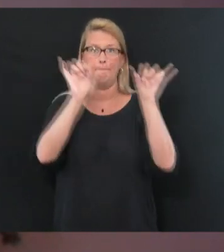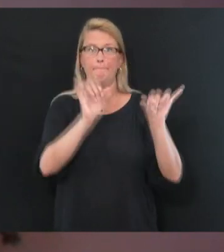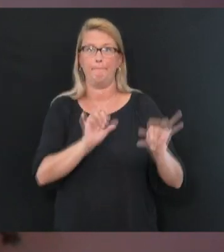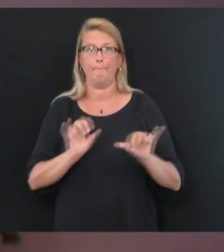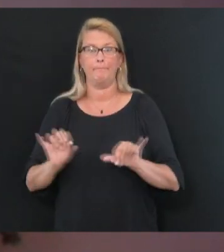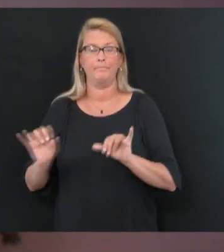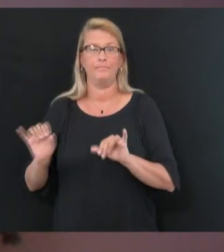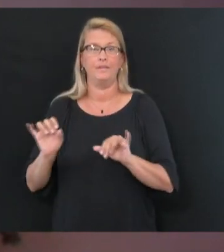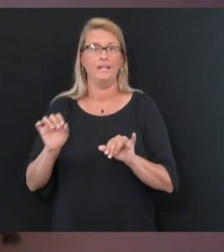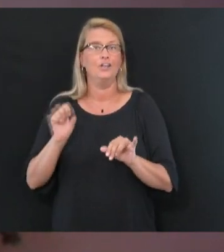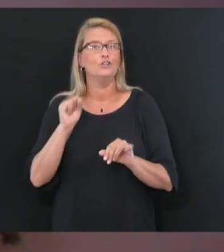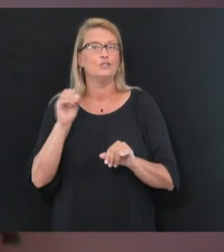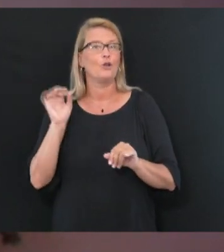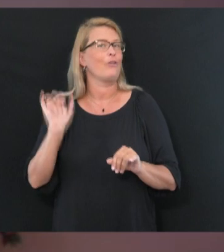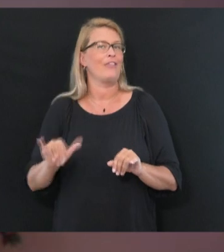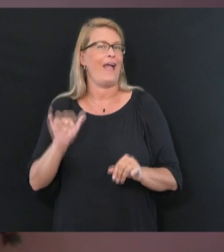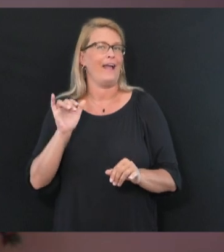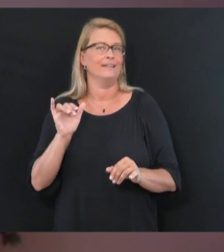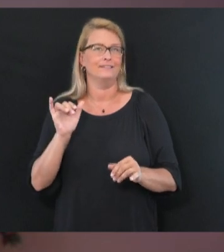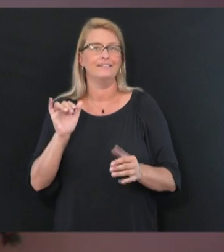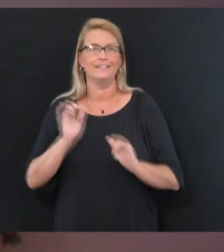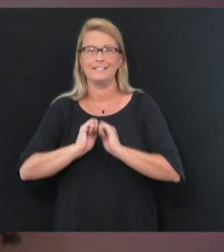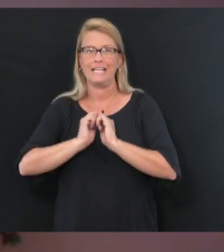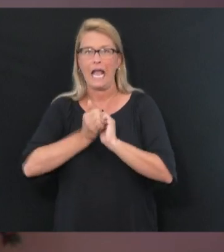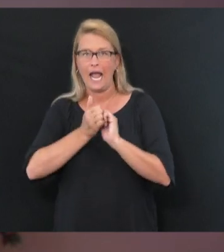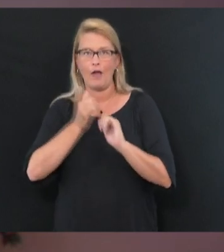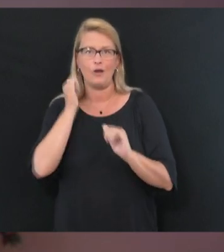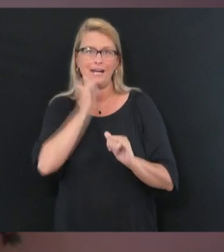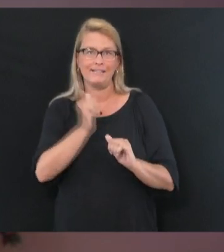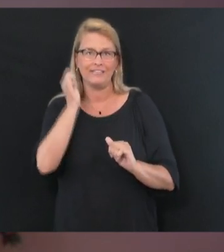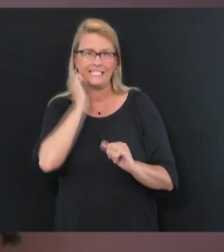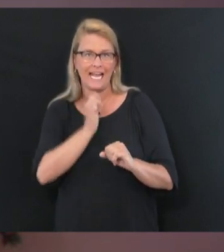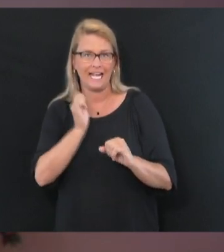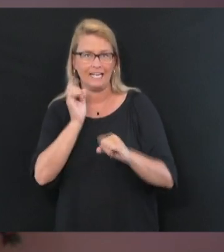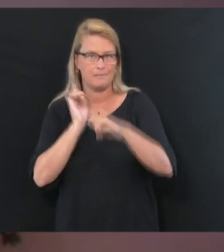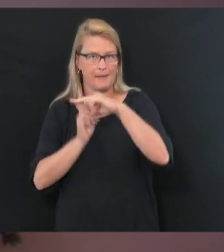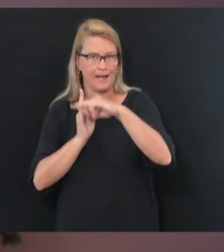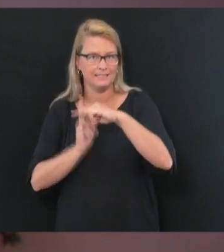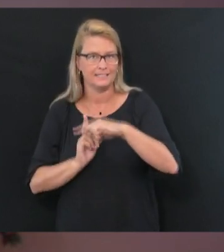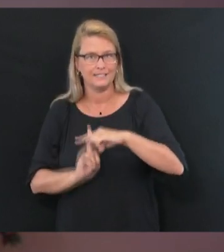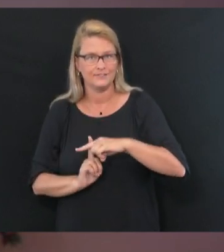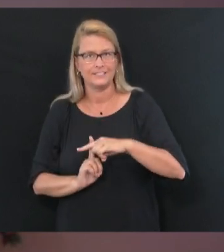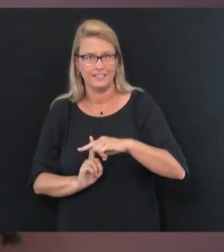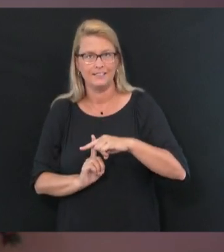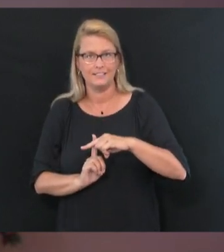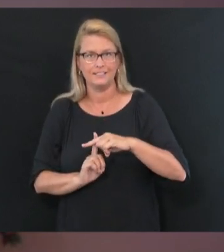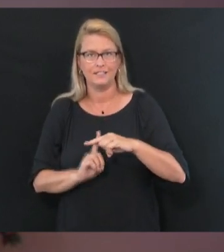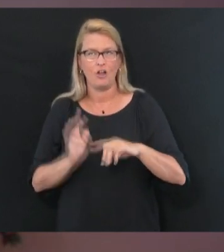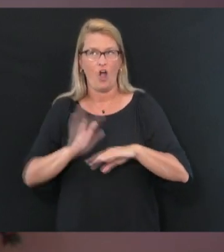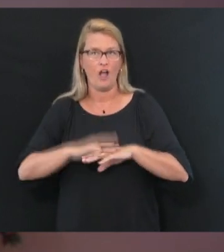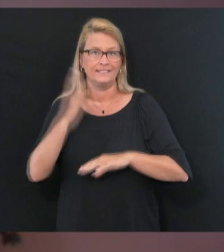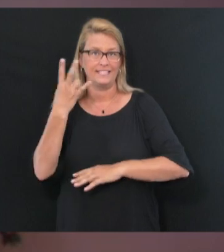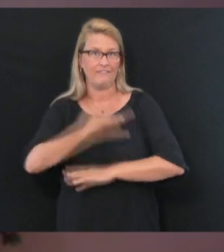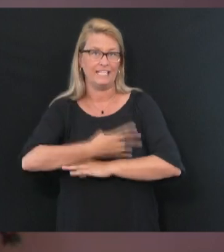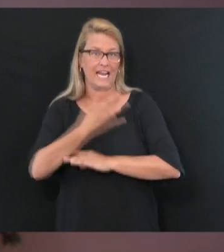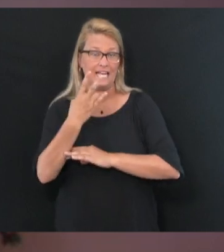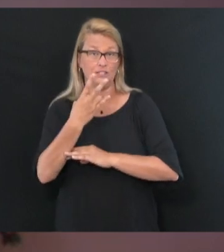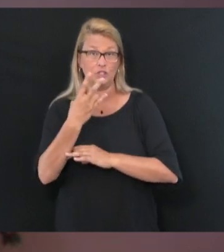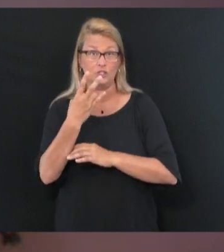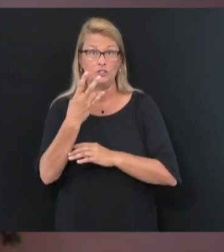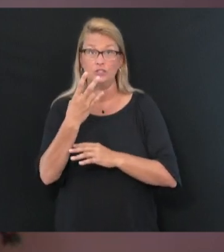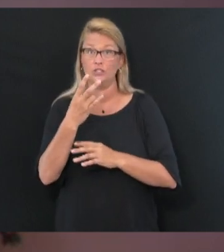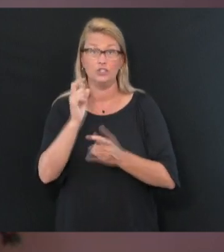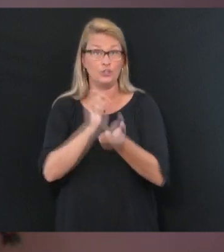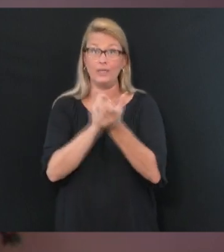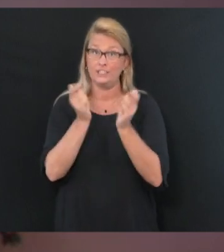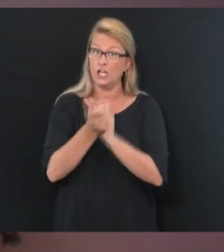of the daily new case rate that we've seen over 7 days average on today's date. It changes every